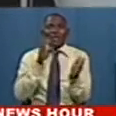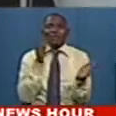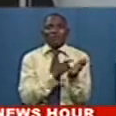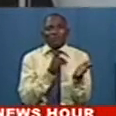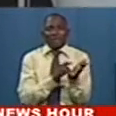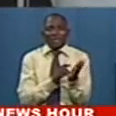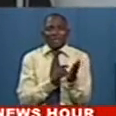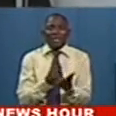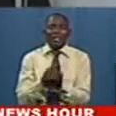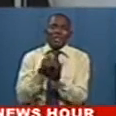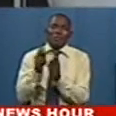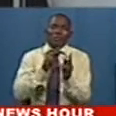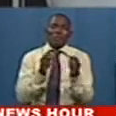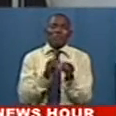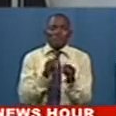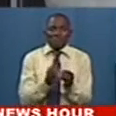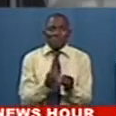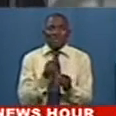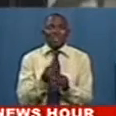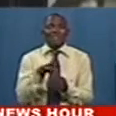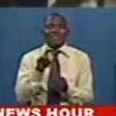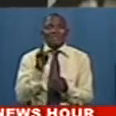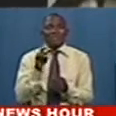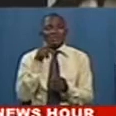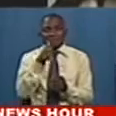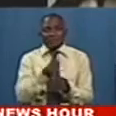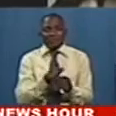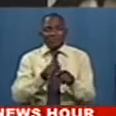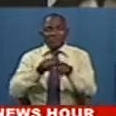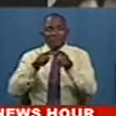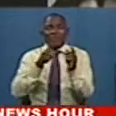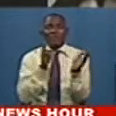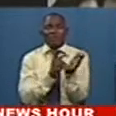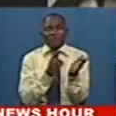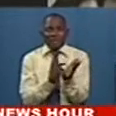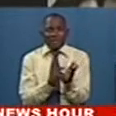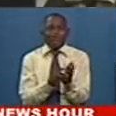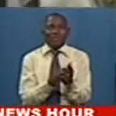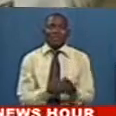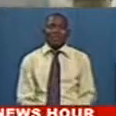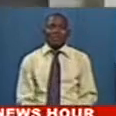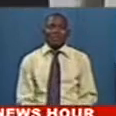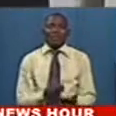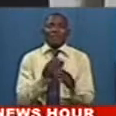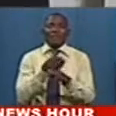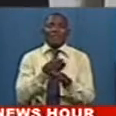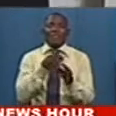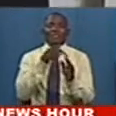medical doctor to help those in need, and apprenticed himself to the very doctor who had performed his